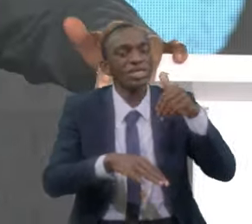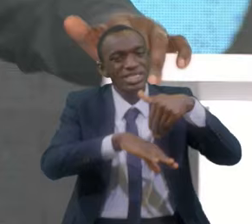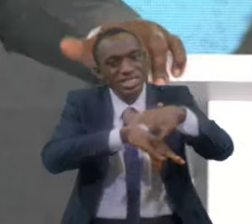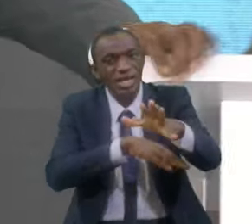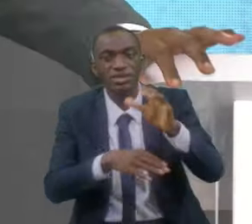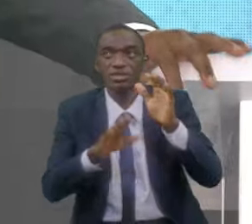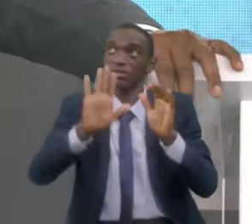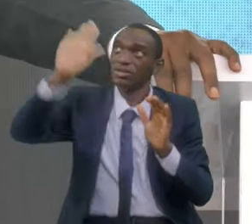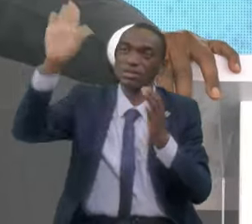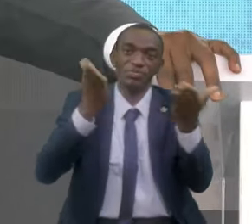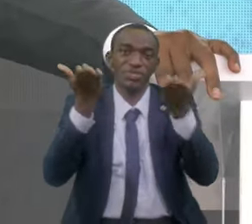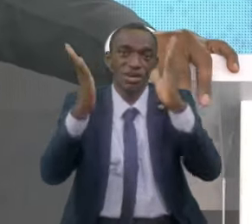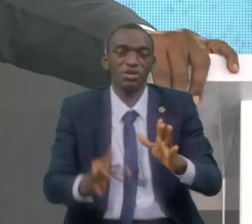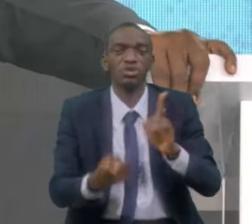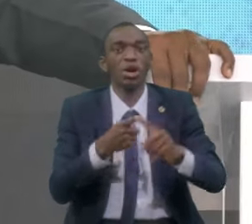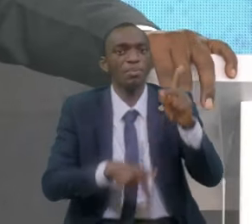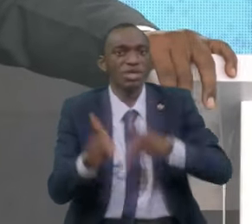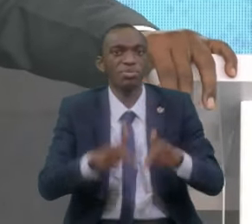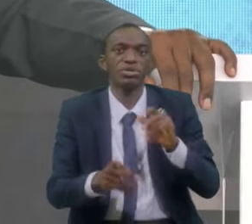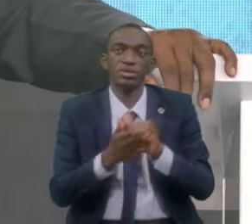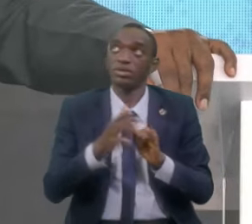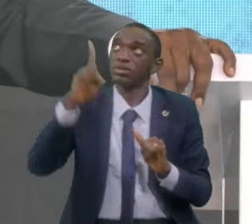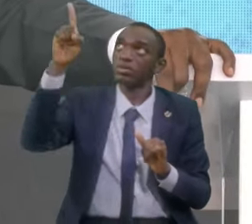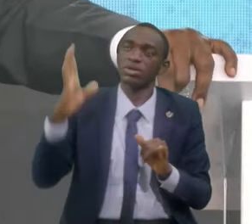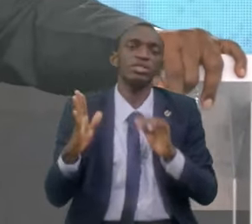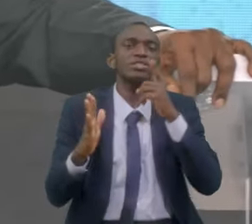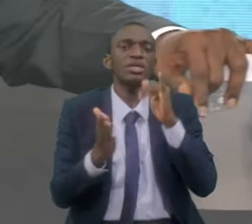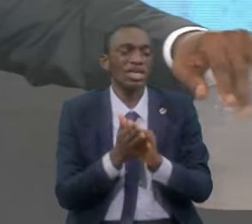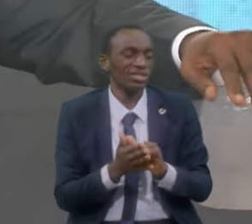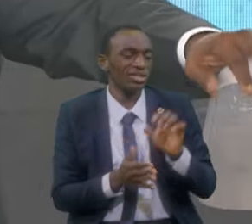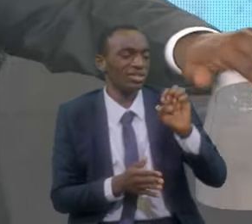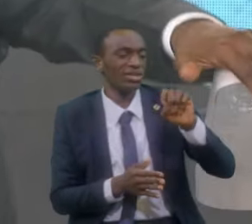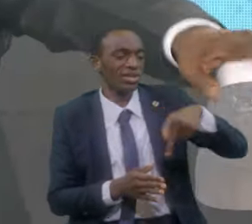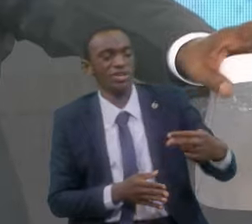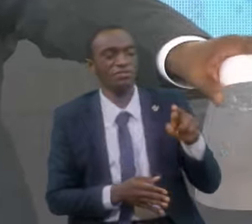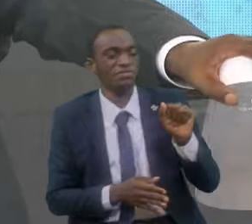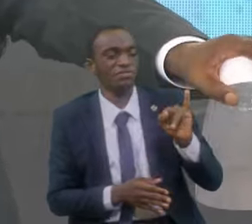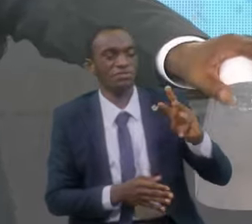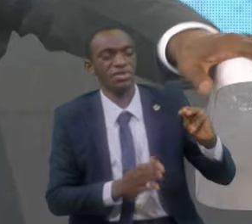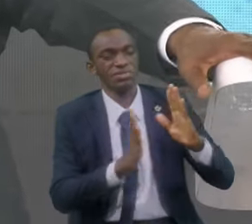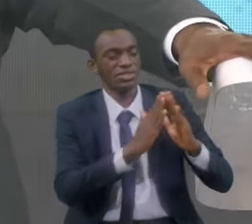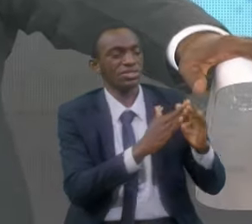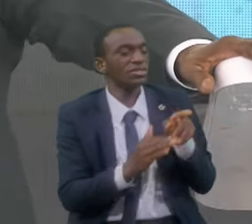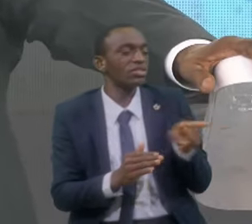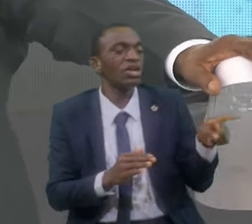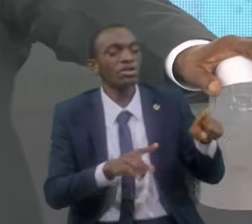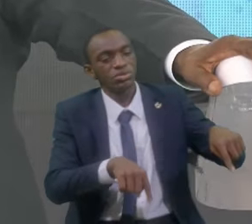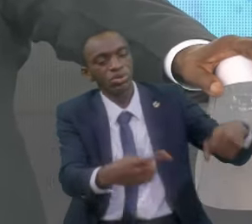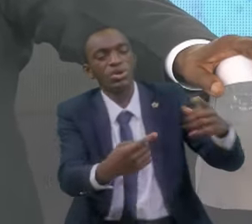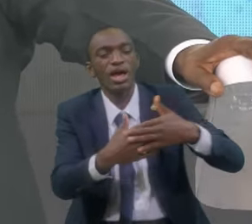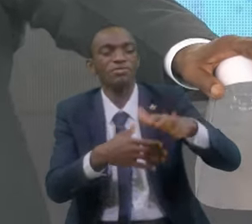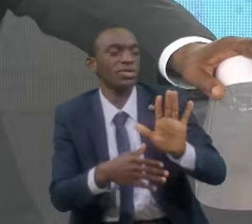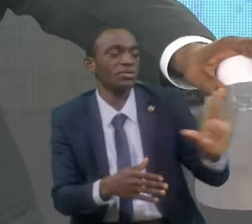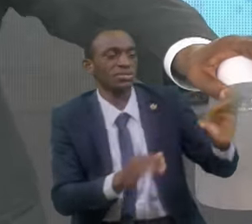people that God said Ephraim is gone after his idols, leave him